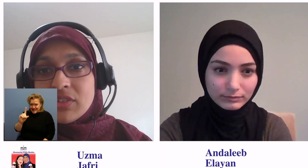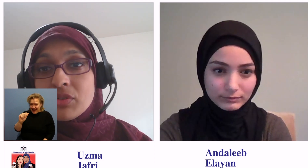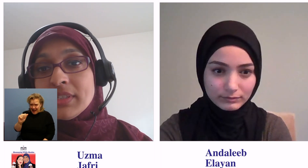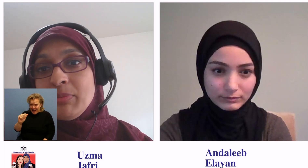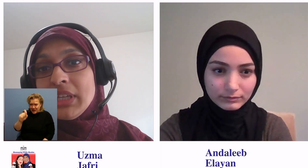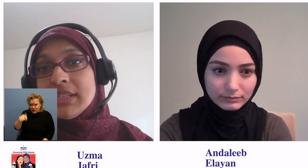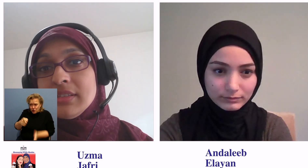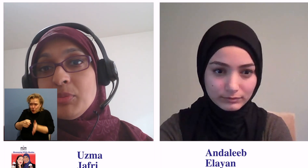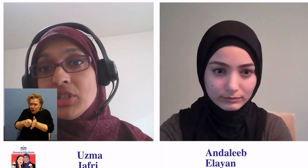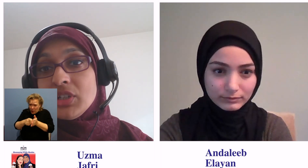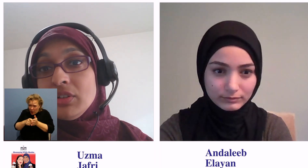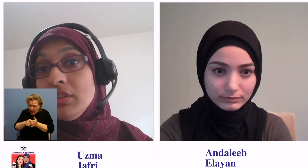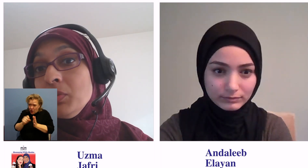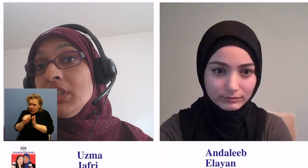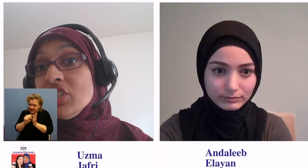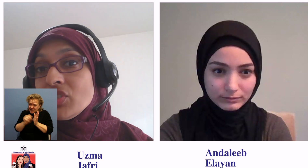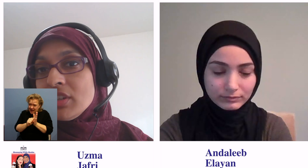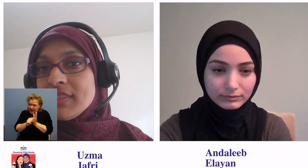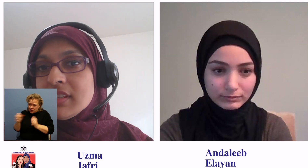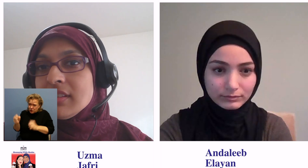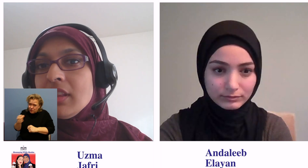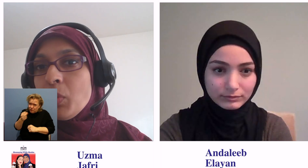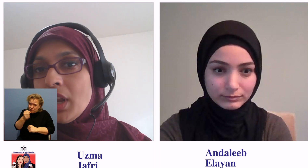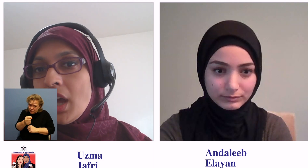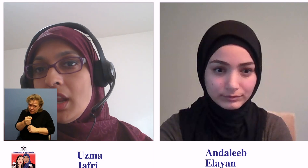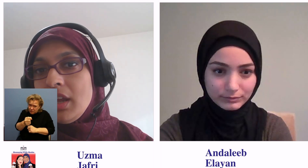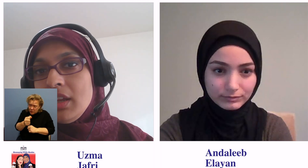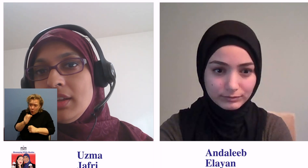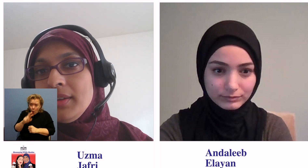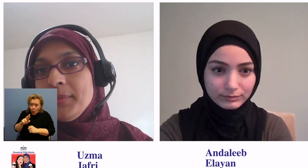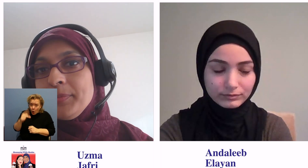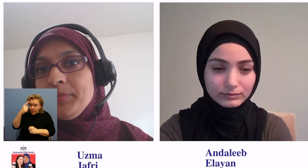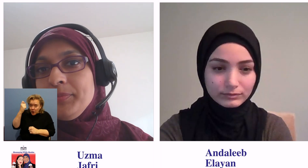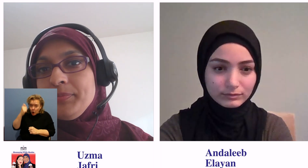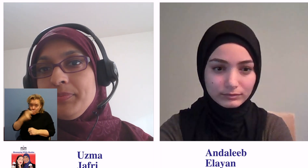of services. Or is it because they're particularly religious services that they would not?